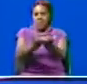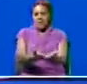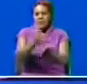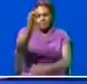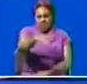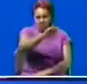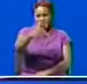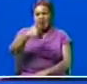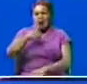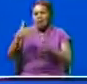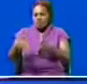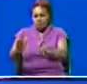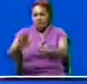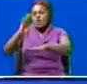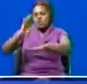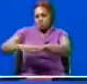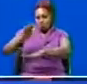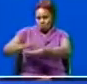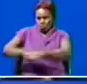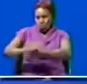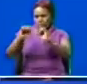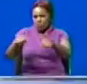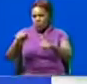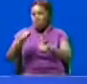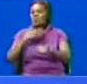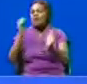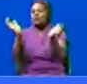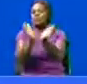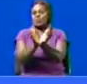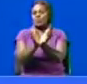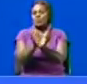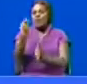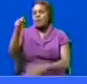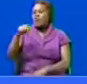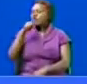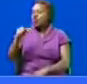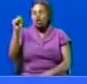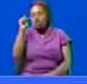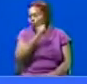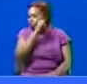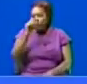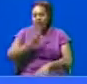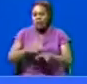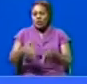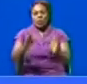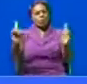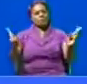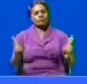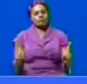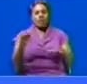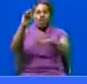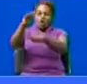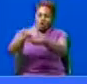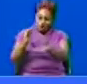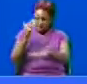njia mwafaka ambayo kama unataka kushika mbunge usimshike kama chokoraa barabarani. Muite,